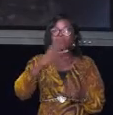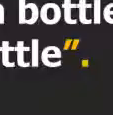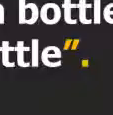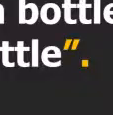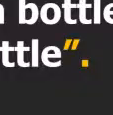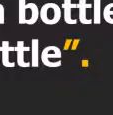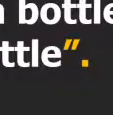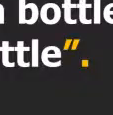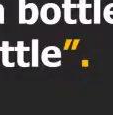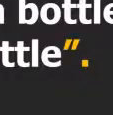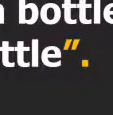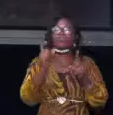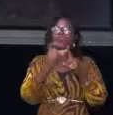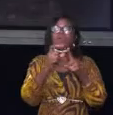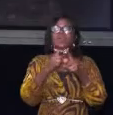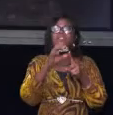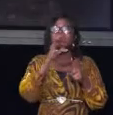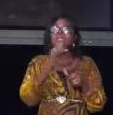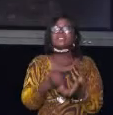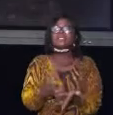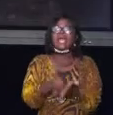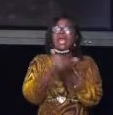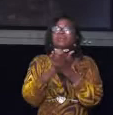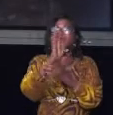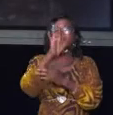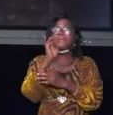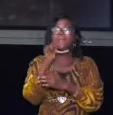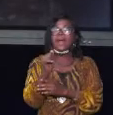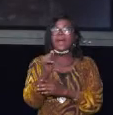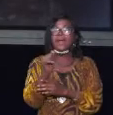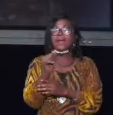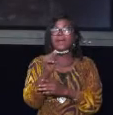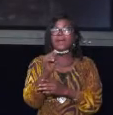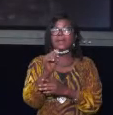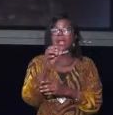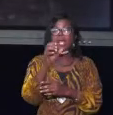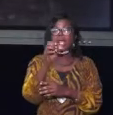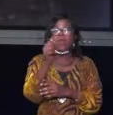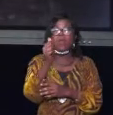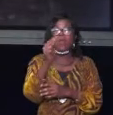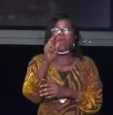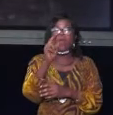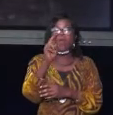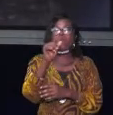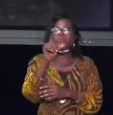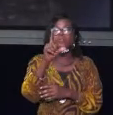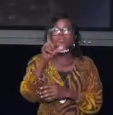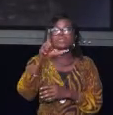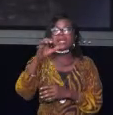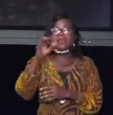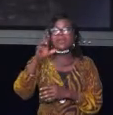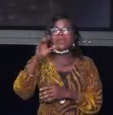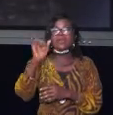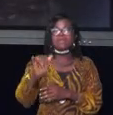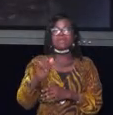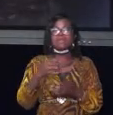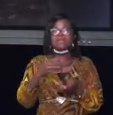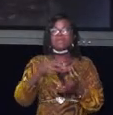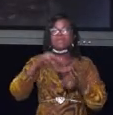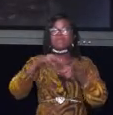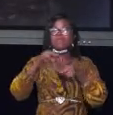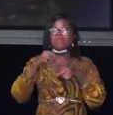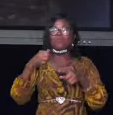with the auxiliary verb am, am. Or I have broken a